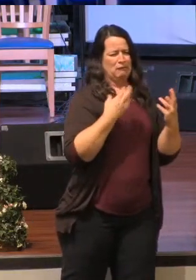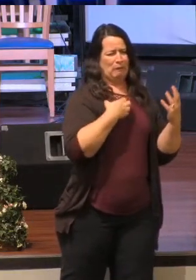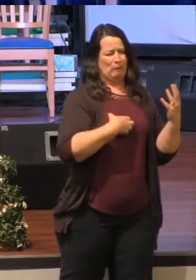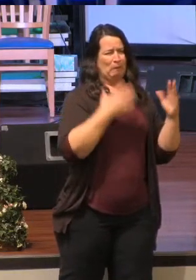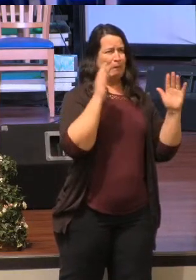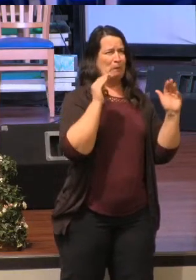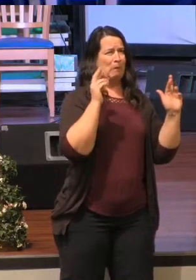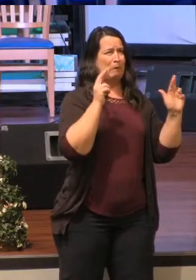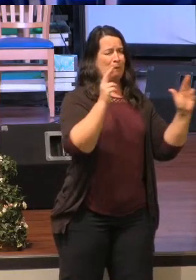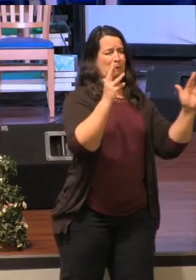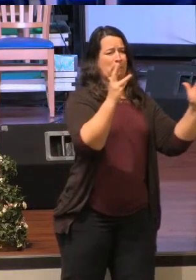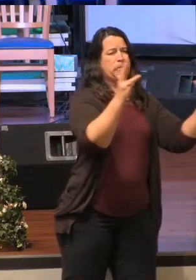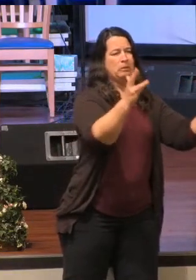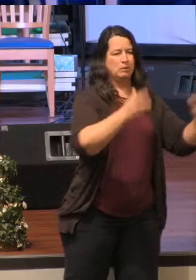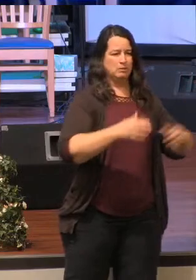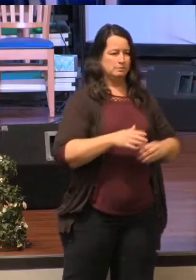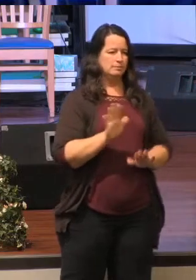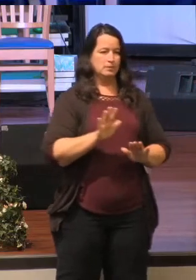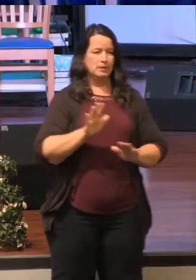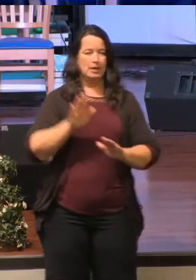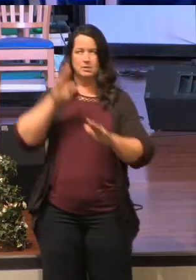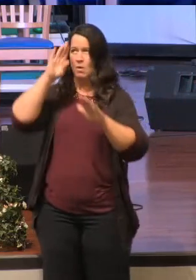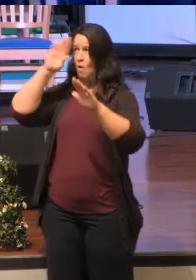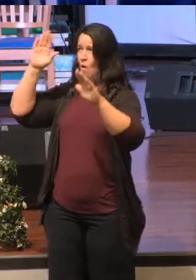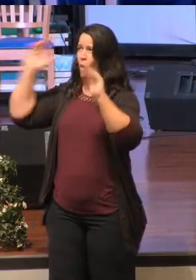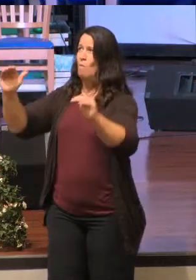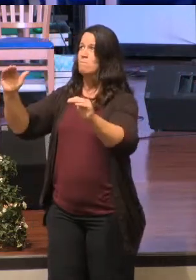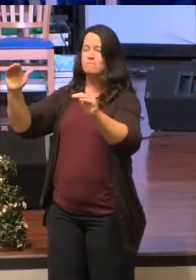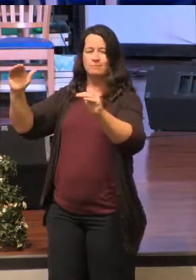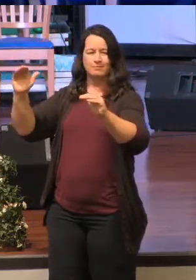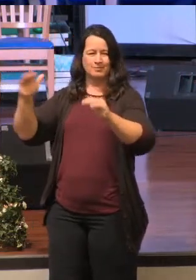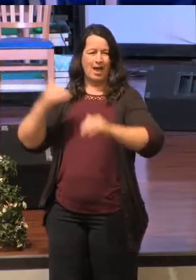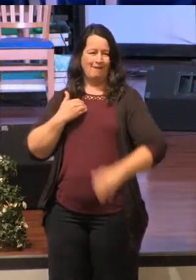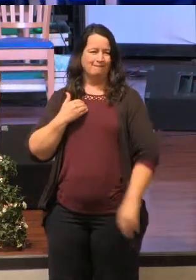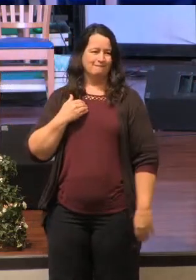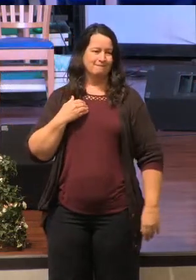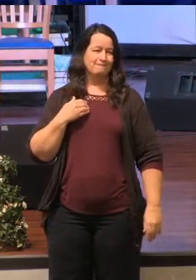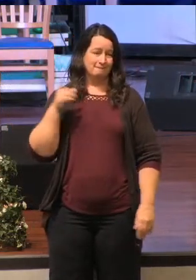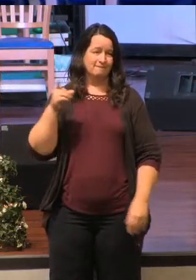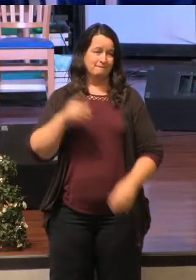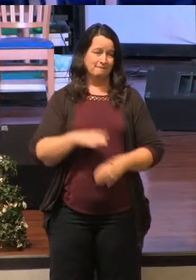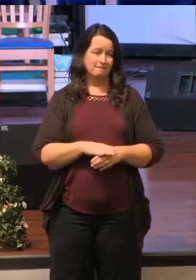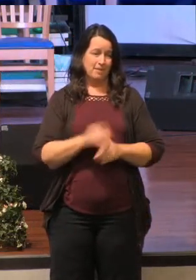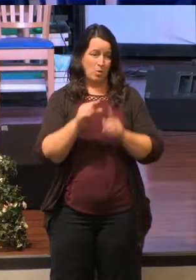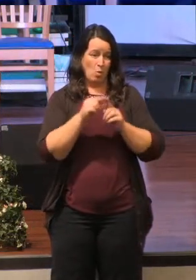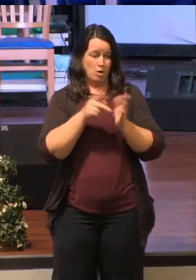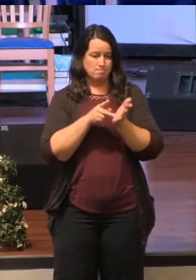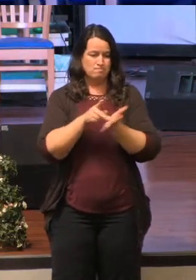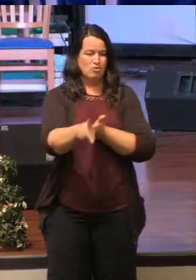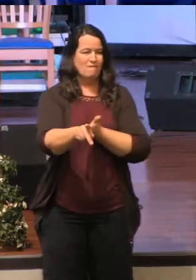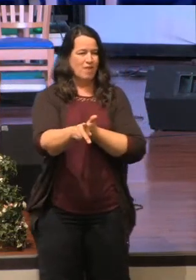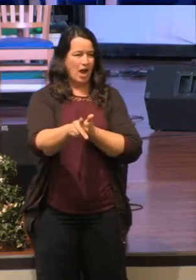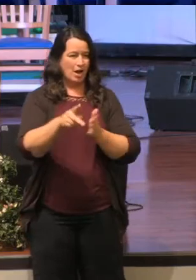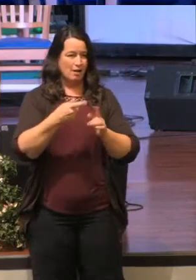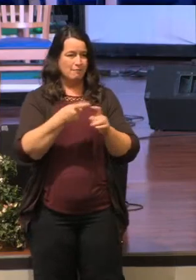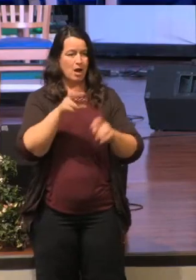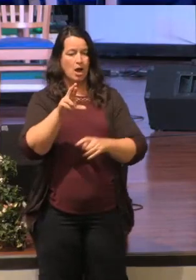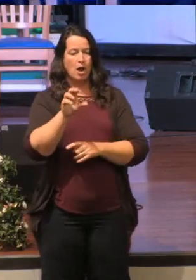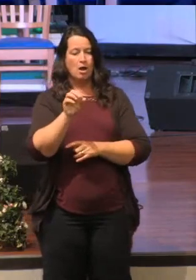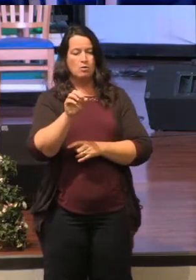you, if this hope is your hope, that word purify, it's from the root